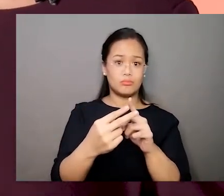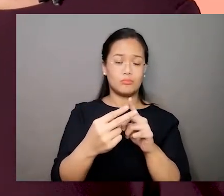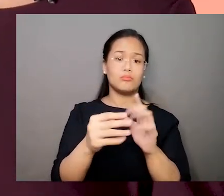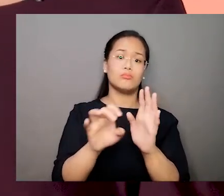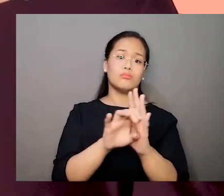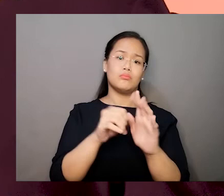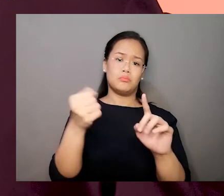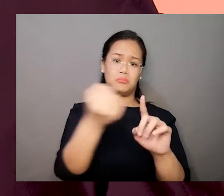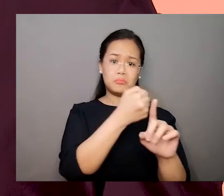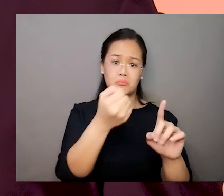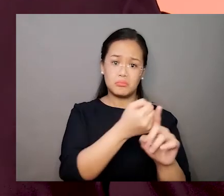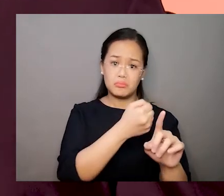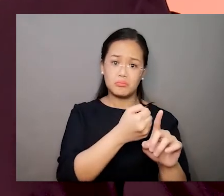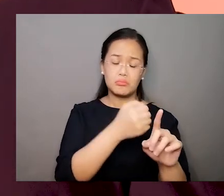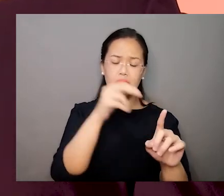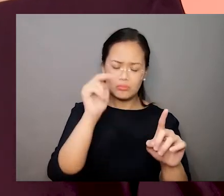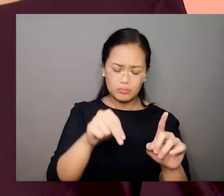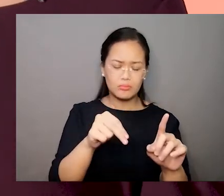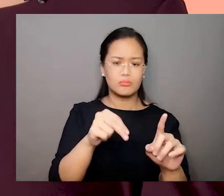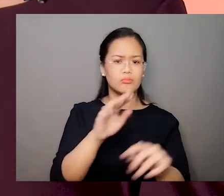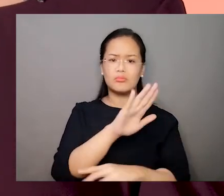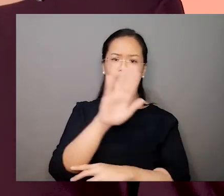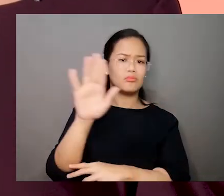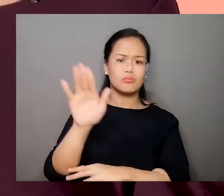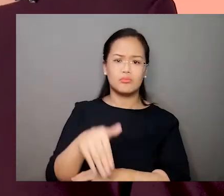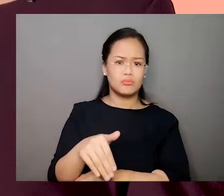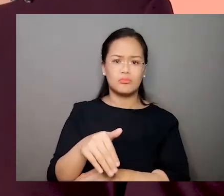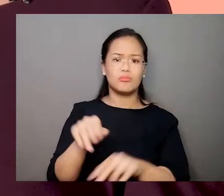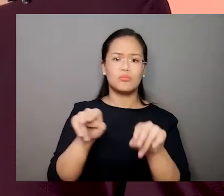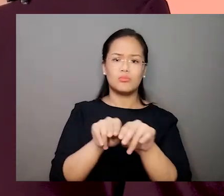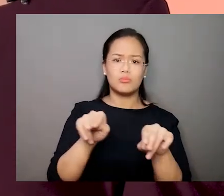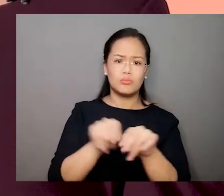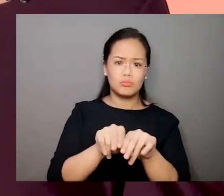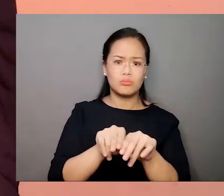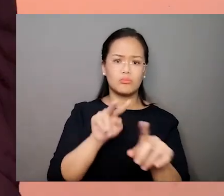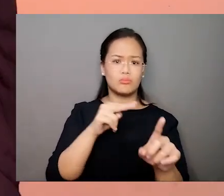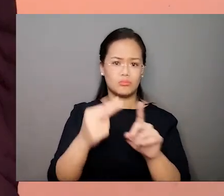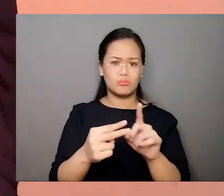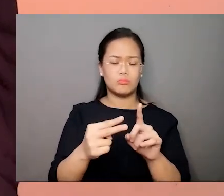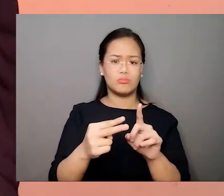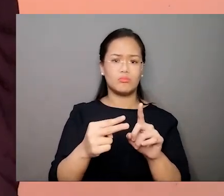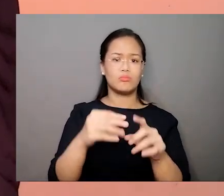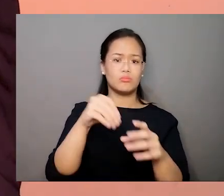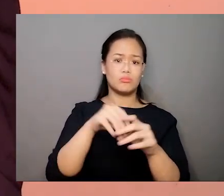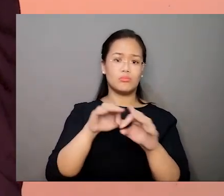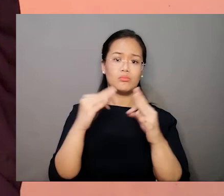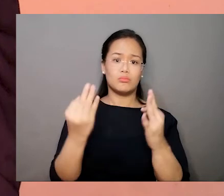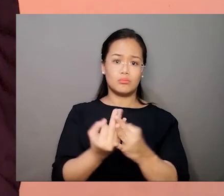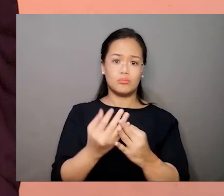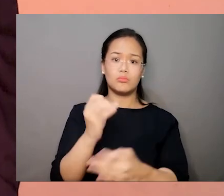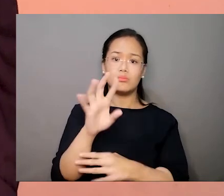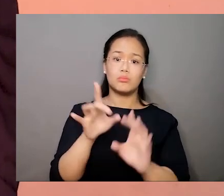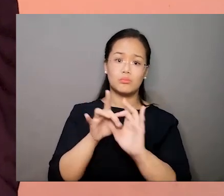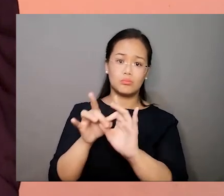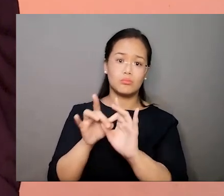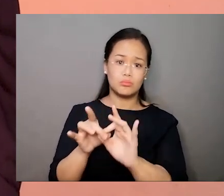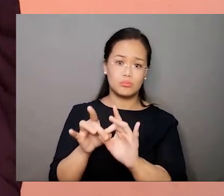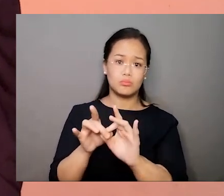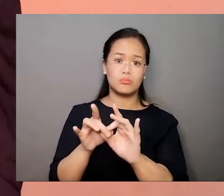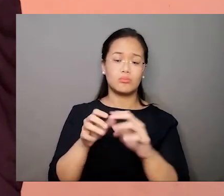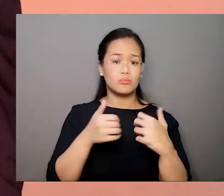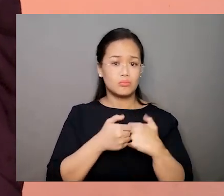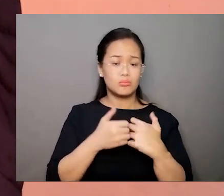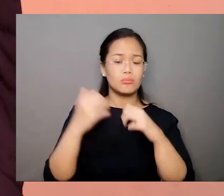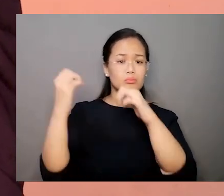beaten or being battered should never be a normal occurrence within the family or within a relationship that women should